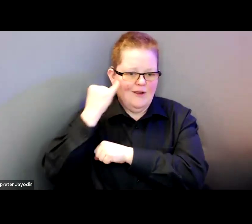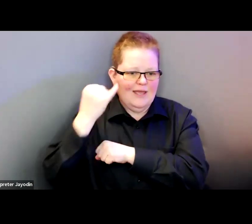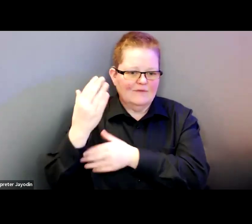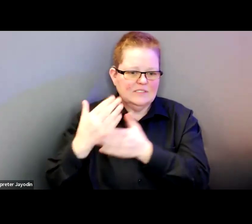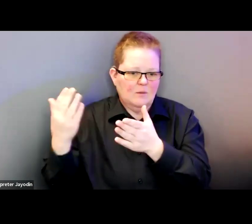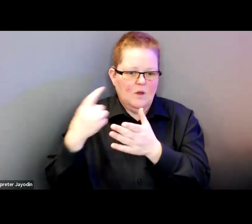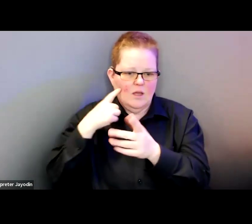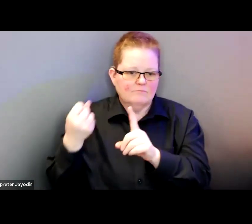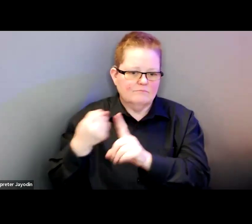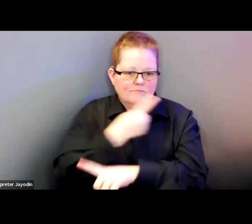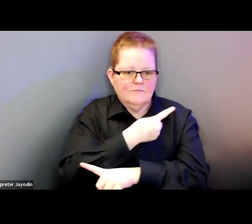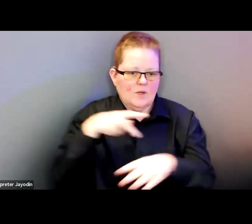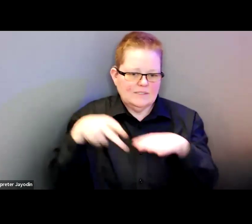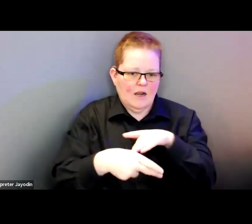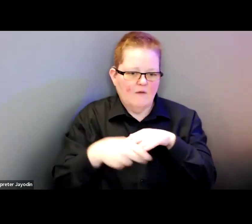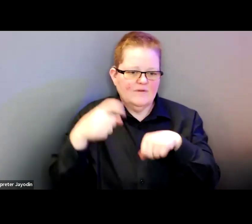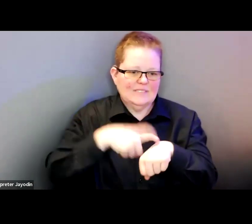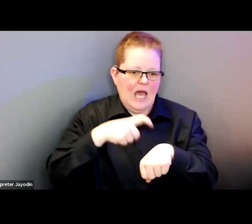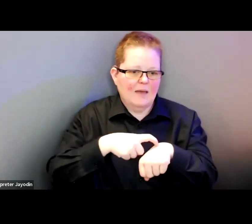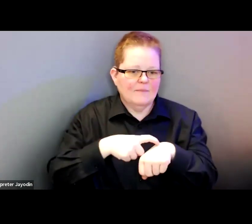time that's available, and if it's